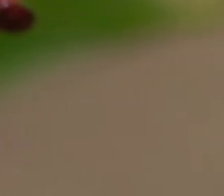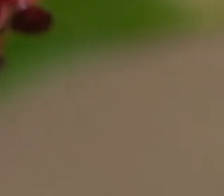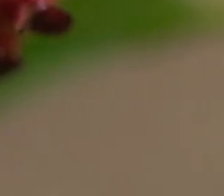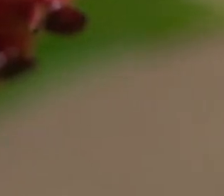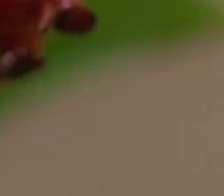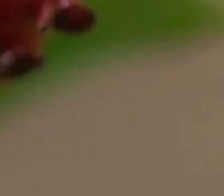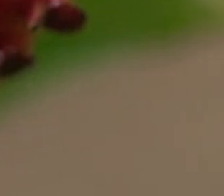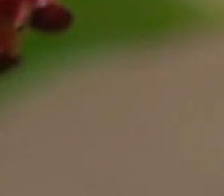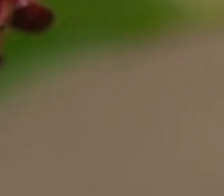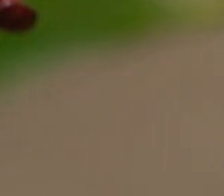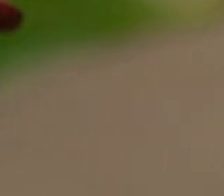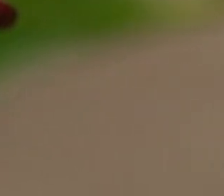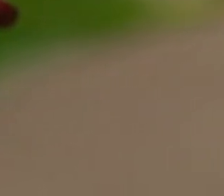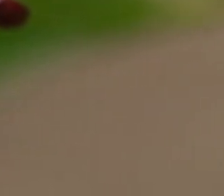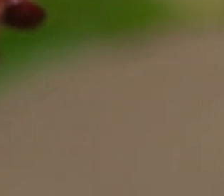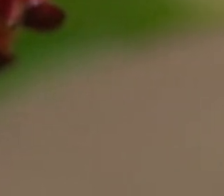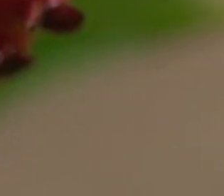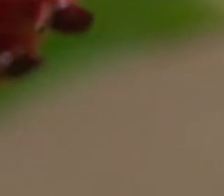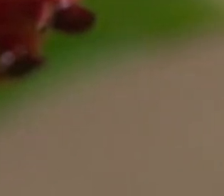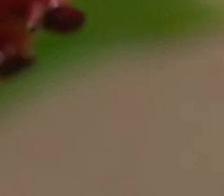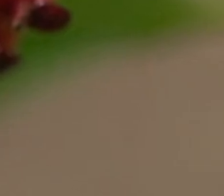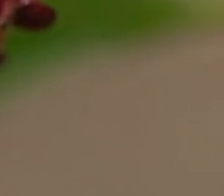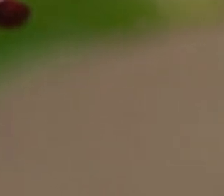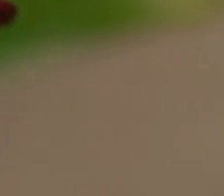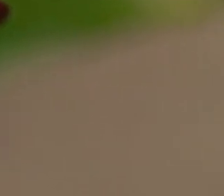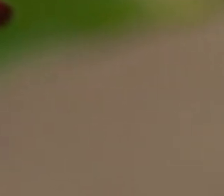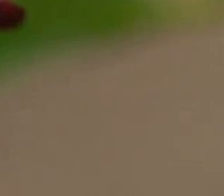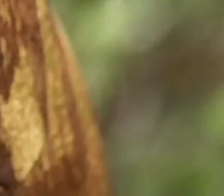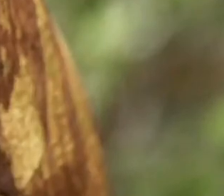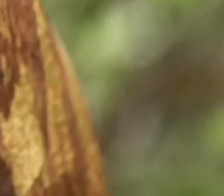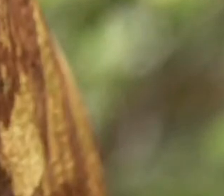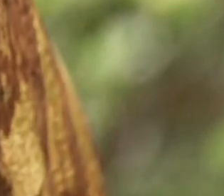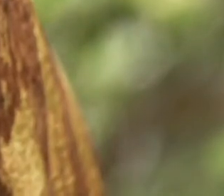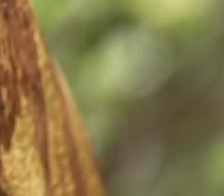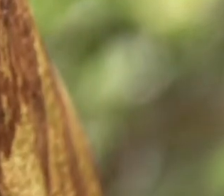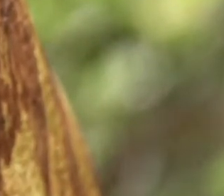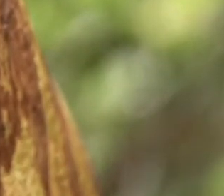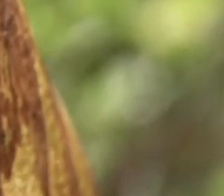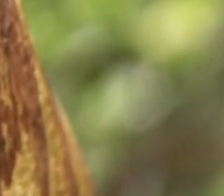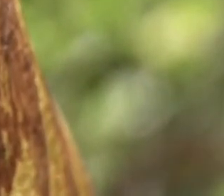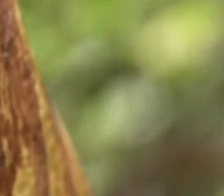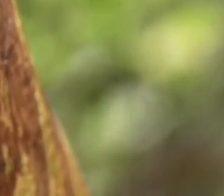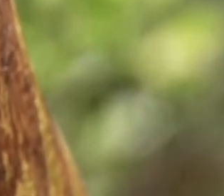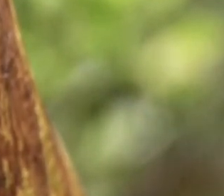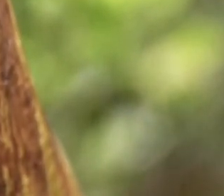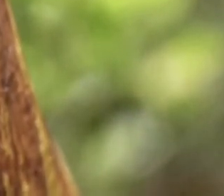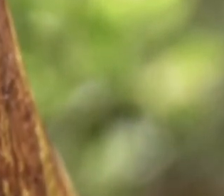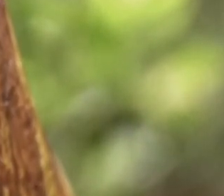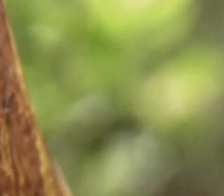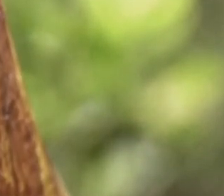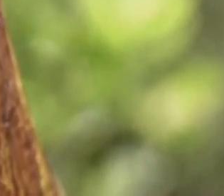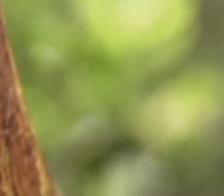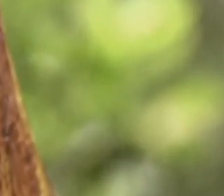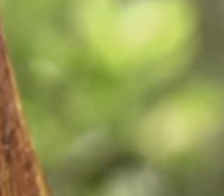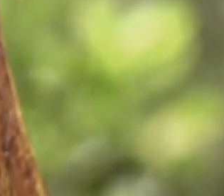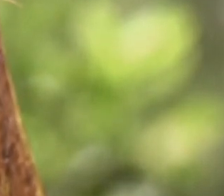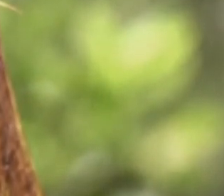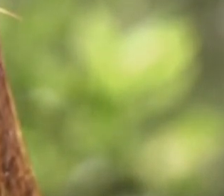alive. You're right there on the land, growing banana, manioc, fruit